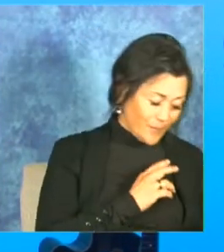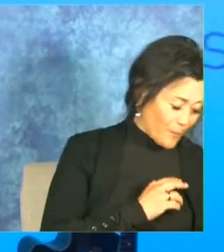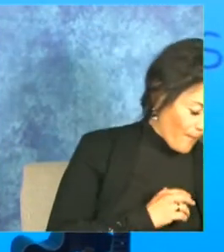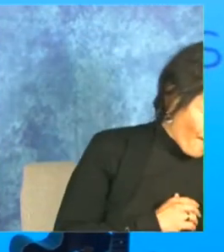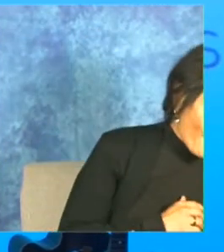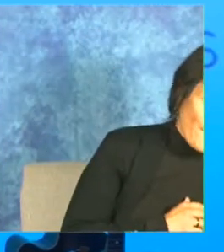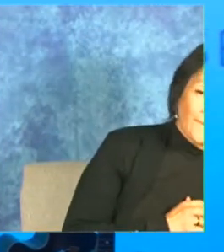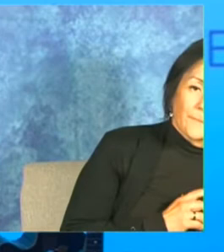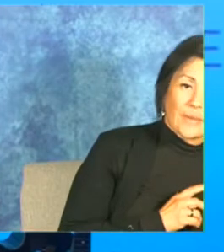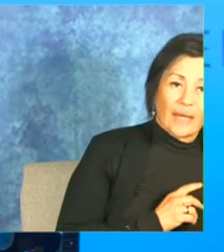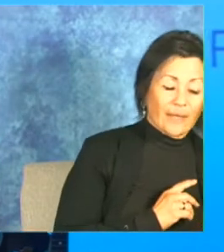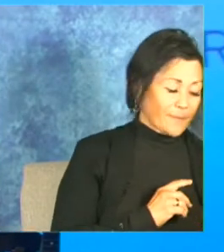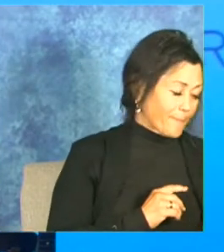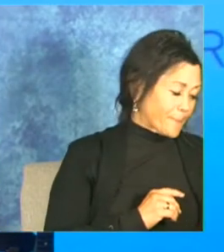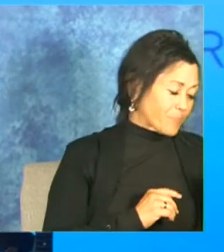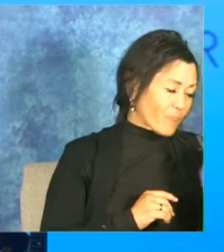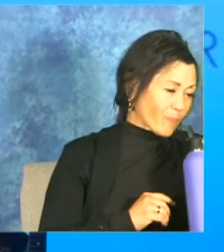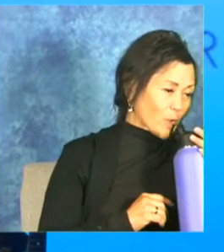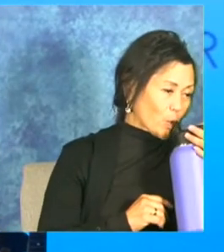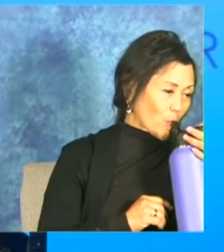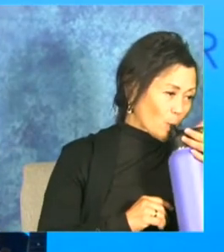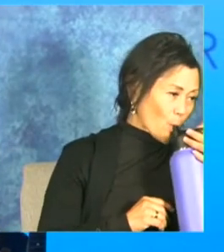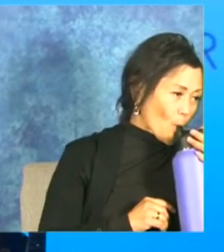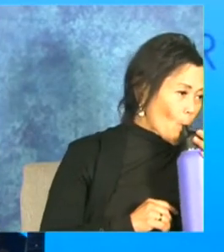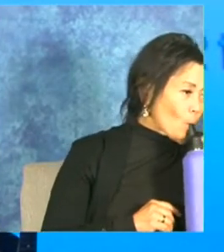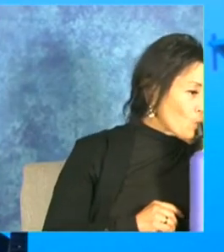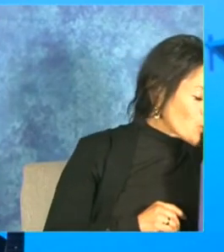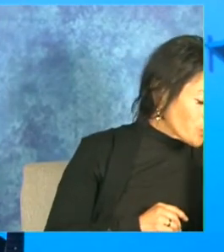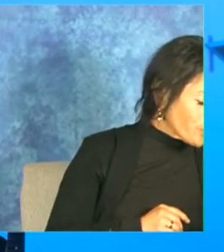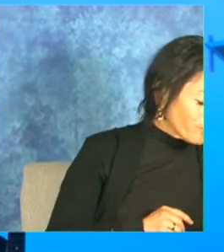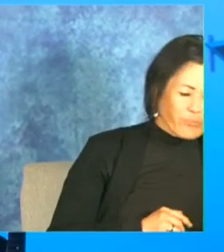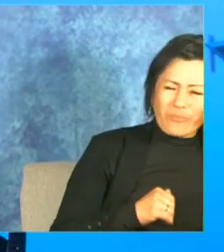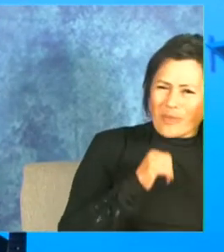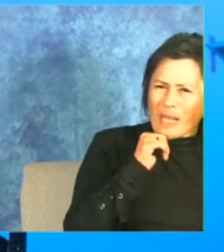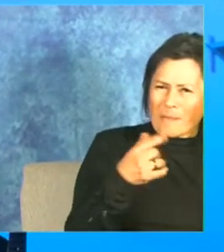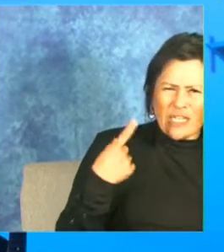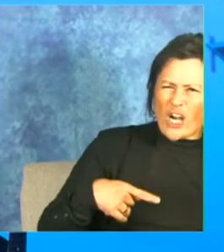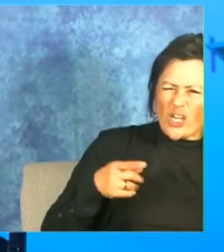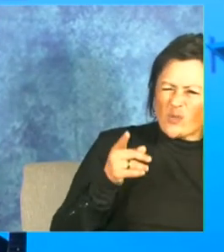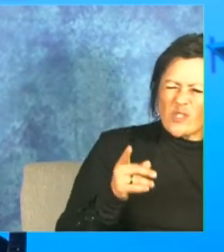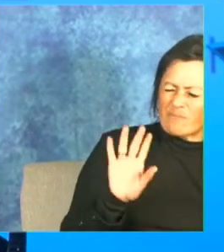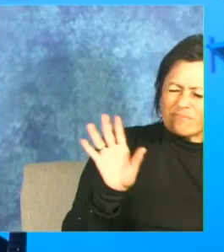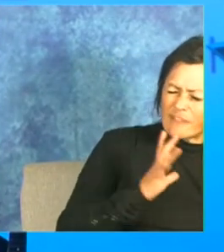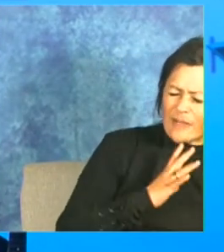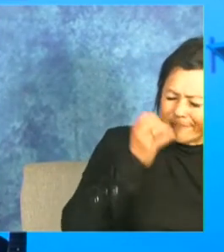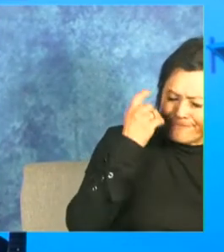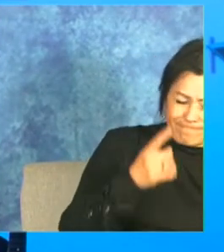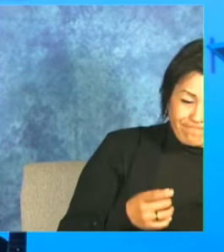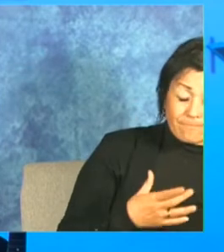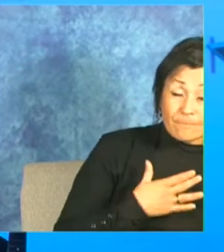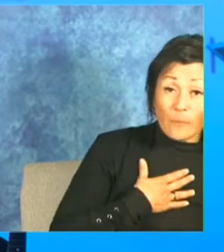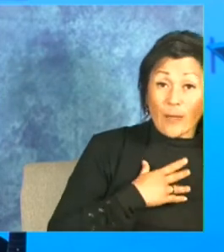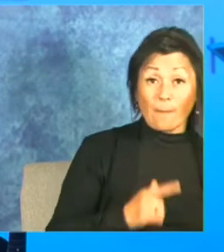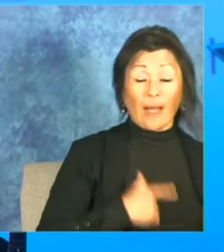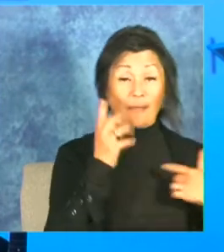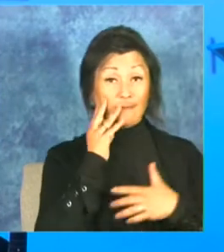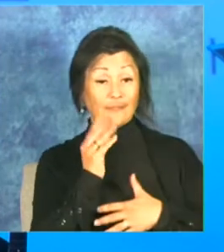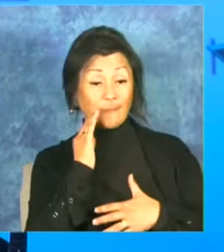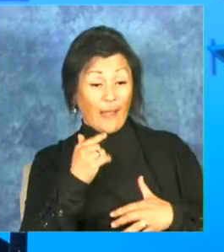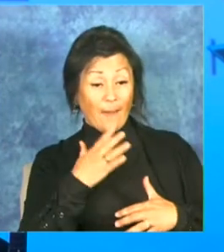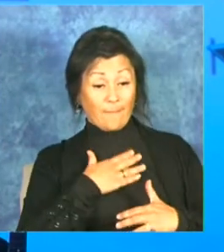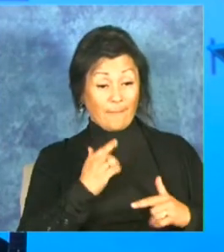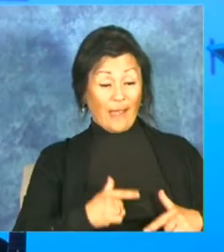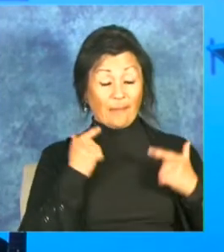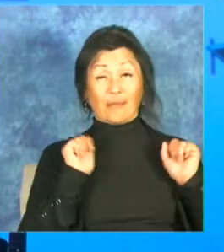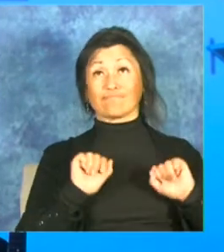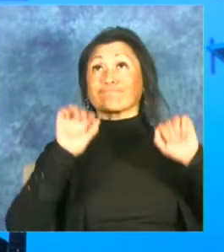And I say that quite sincerely. It's not my place. The Lord will judge that. But my life experience says when I gave my life to